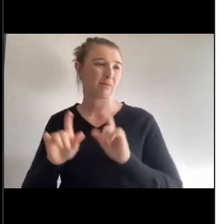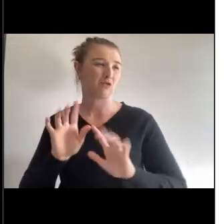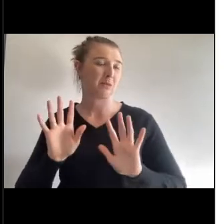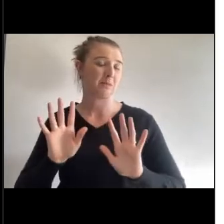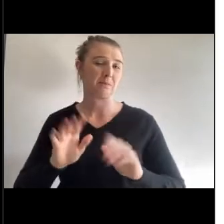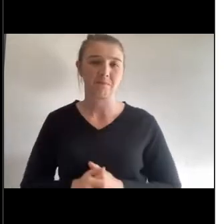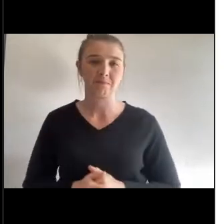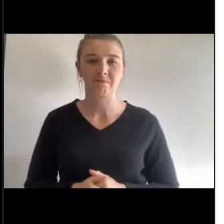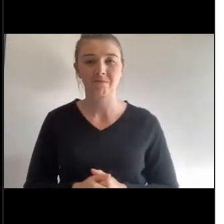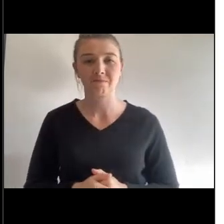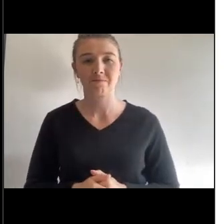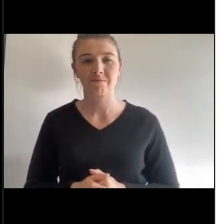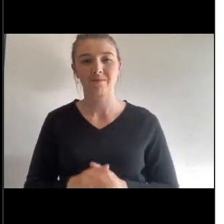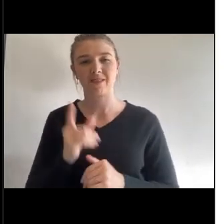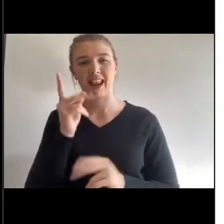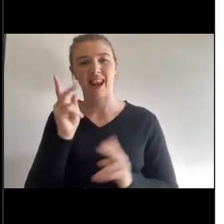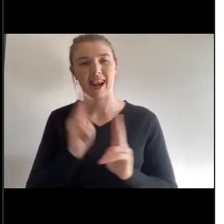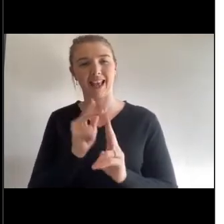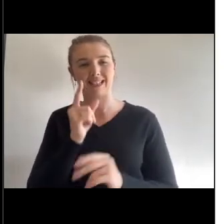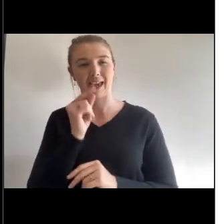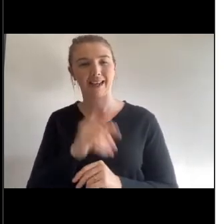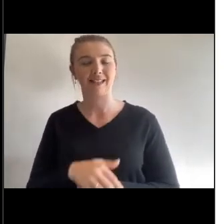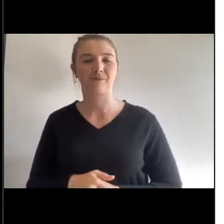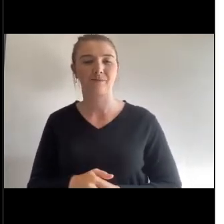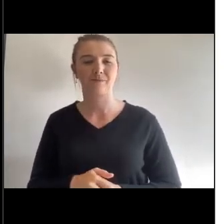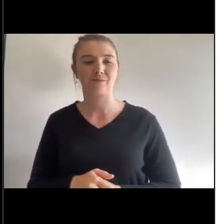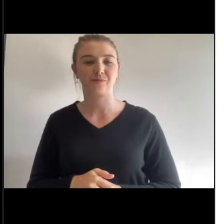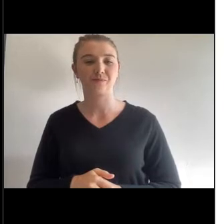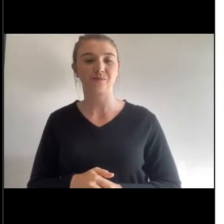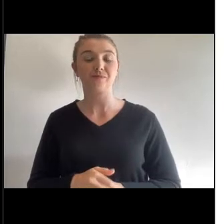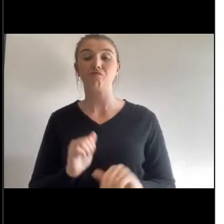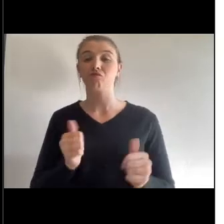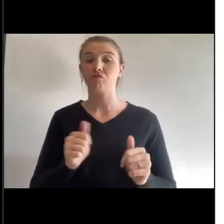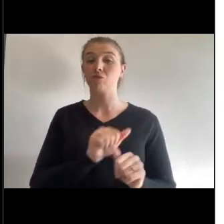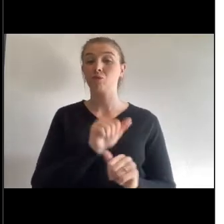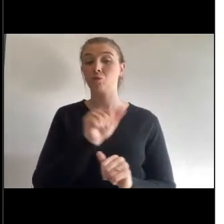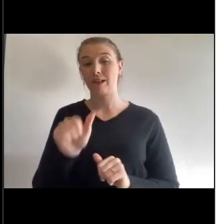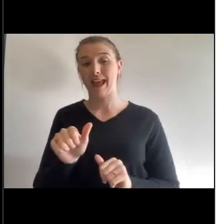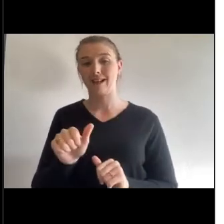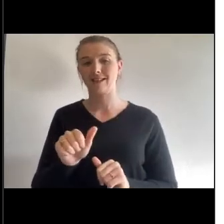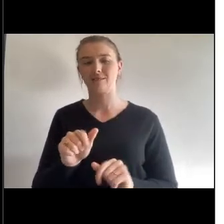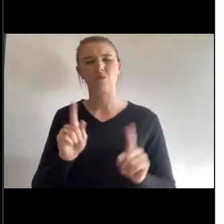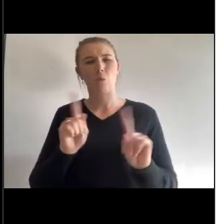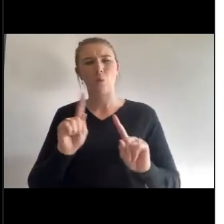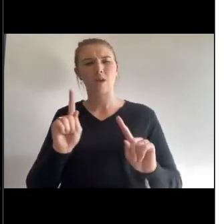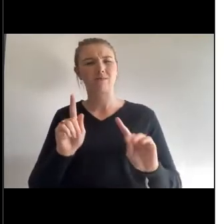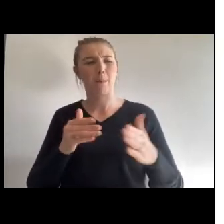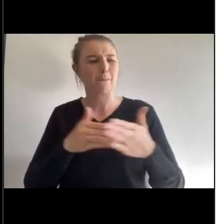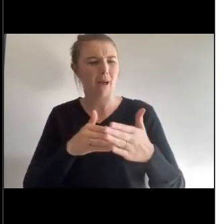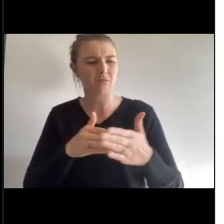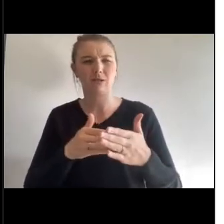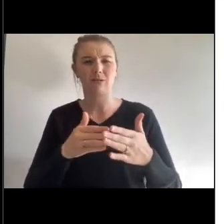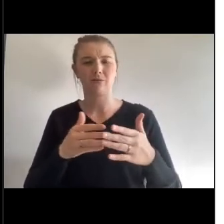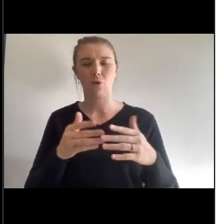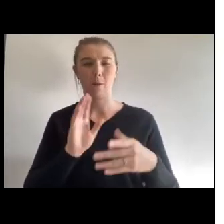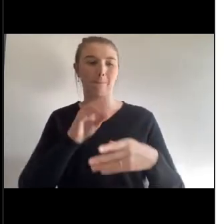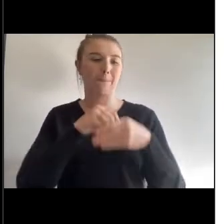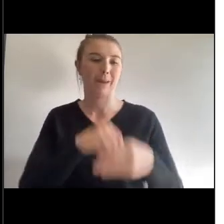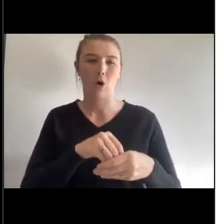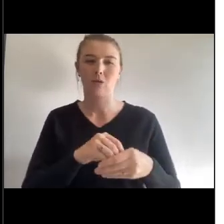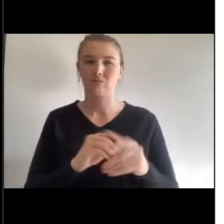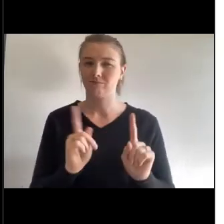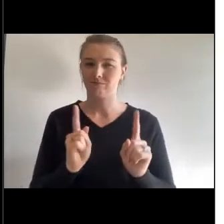Okay, so let's have a look at the next slide. What gets in the way of belonging? Well, again, four